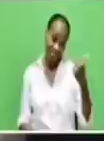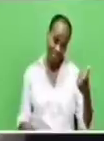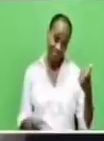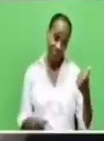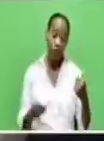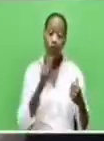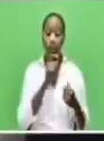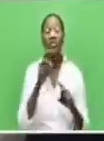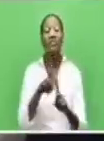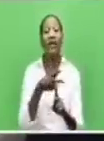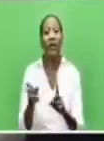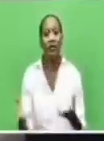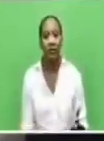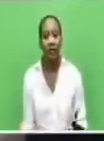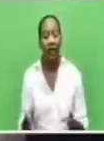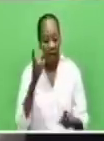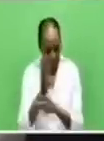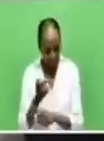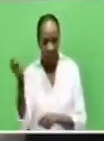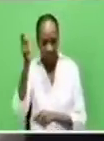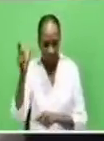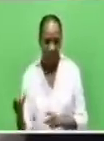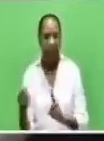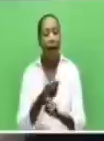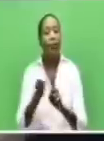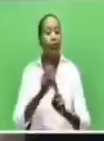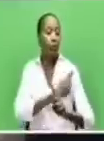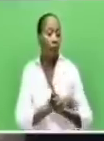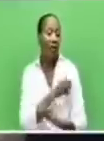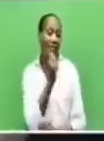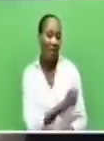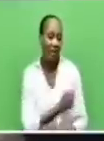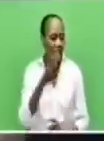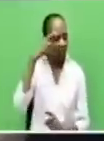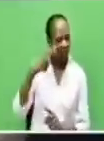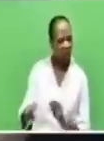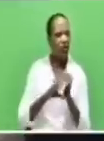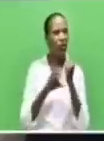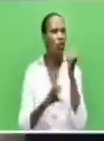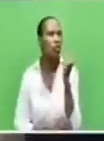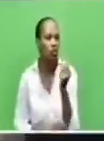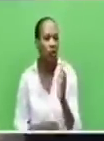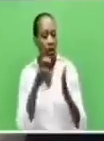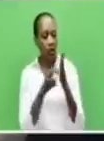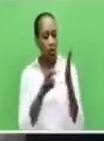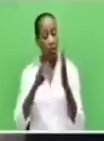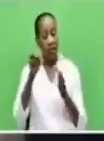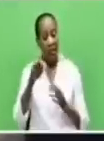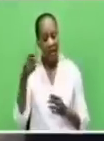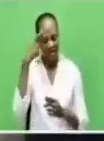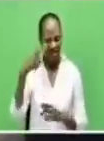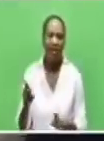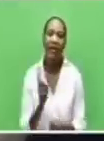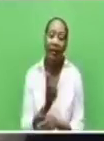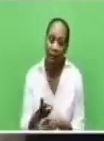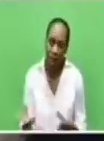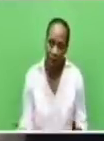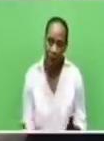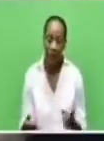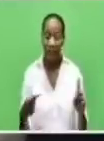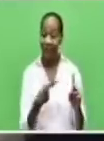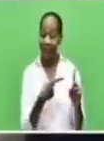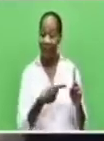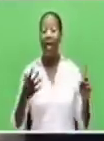violence. She chose to abuse her powers, violate the Constitution and the rules of the National Assembly. She